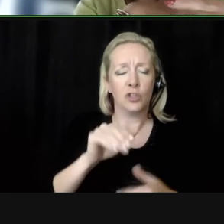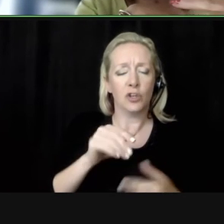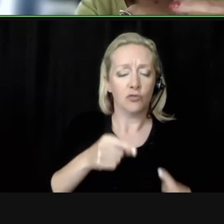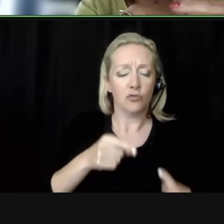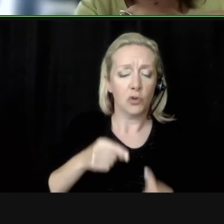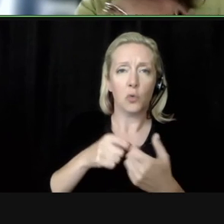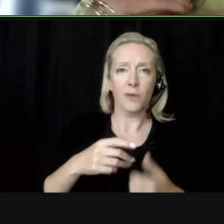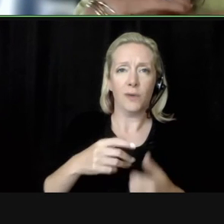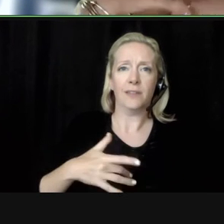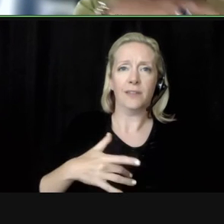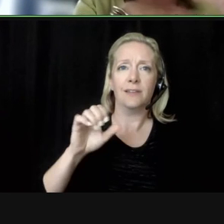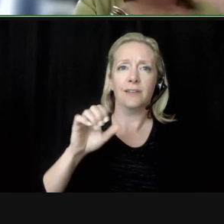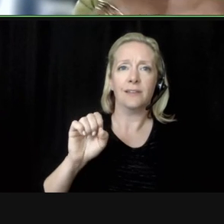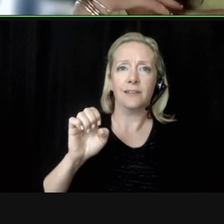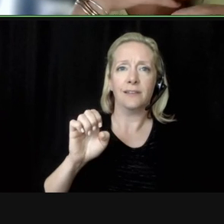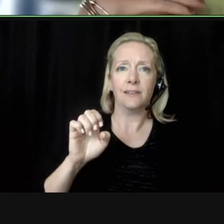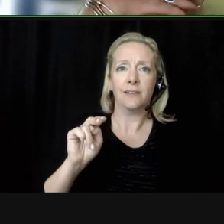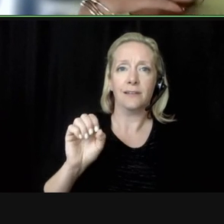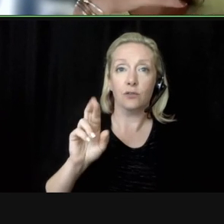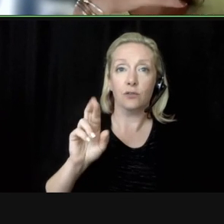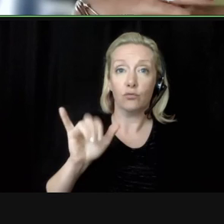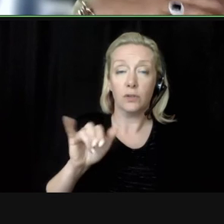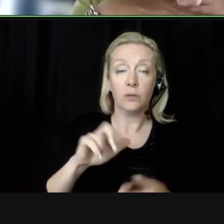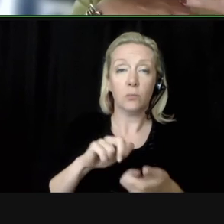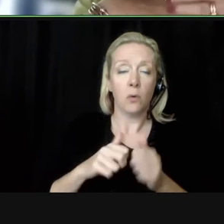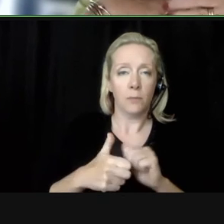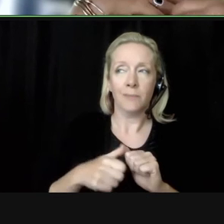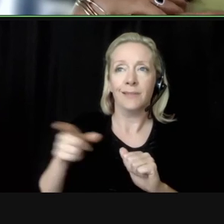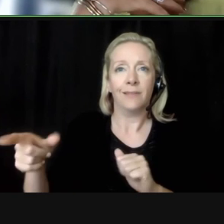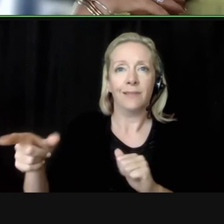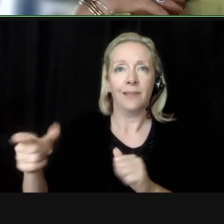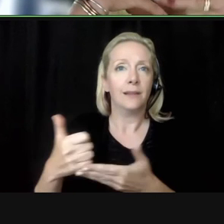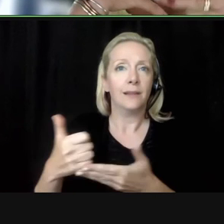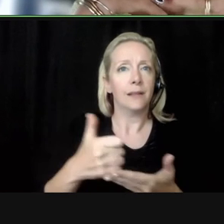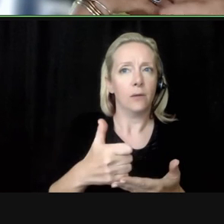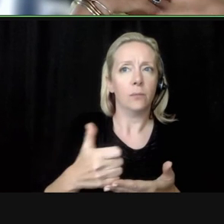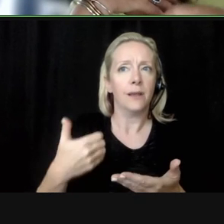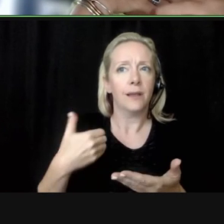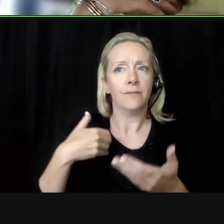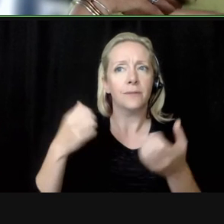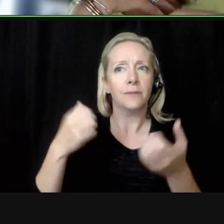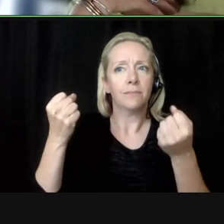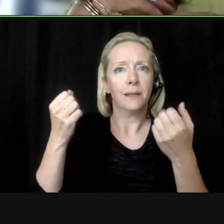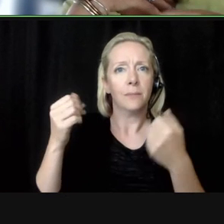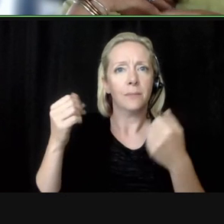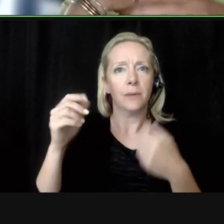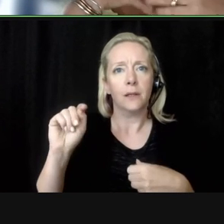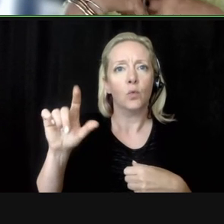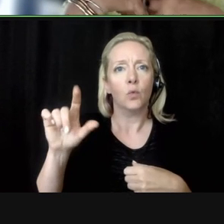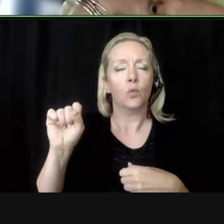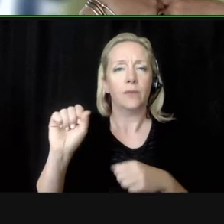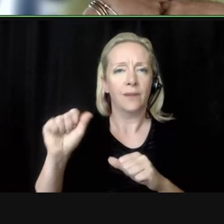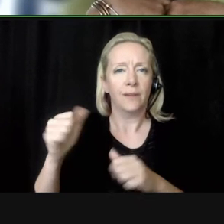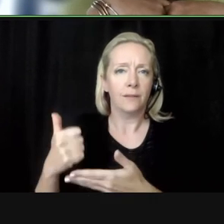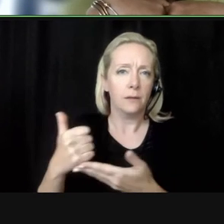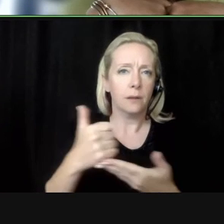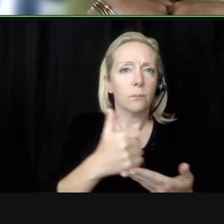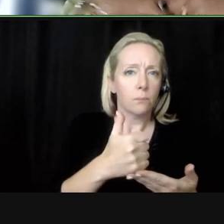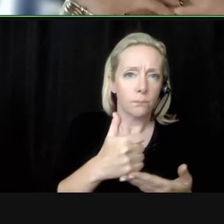they can help you with this, because there's a lot of tricks in the trade out there that really help